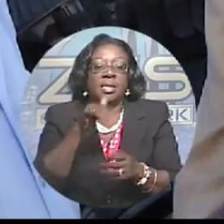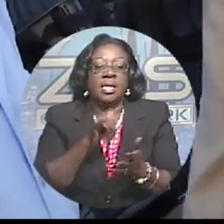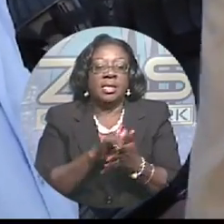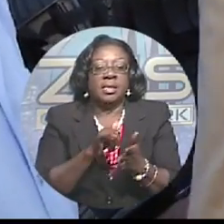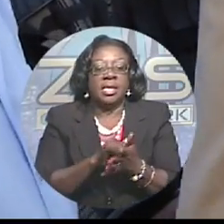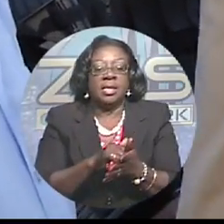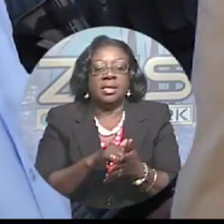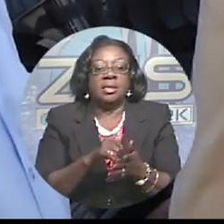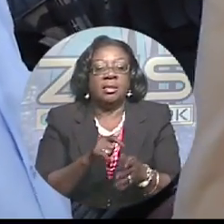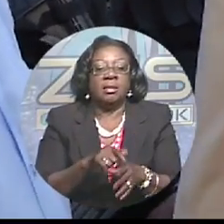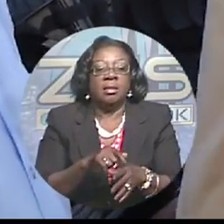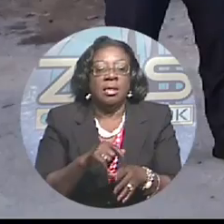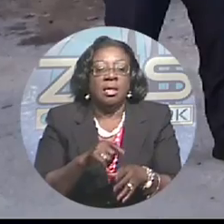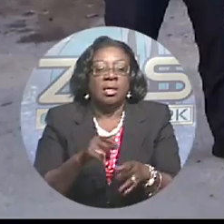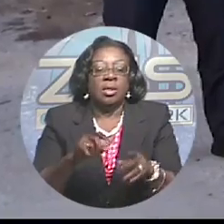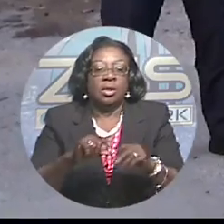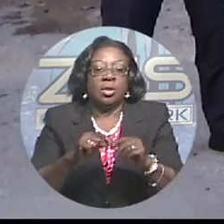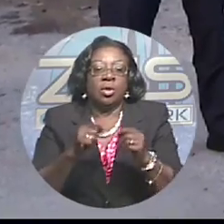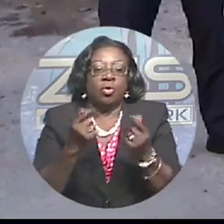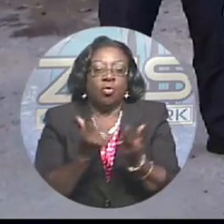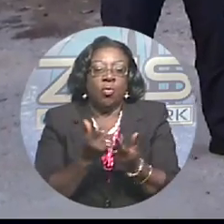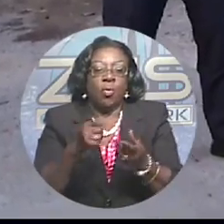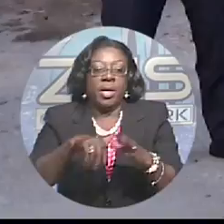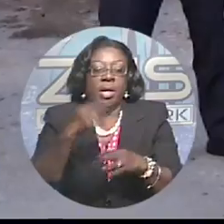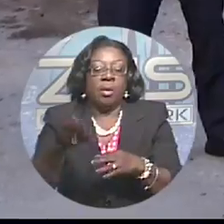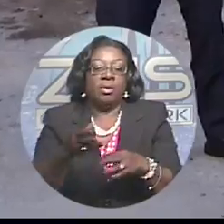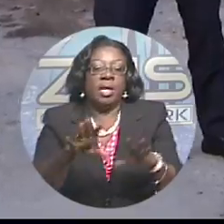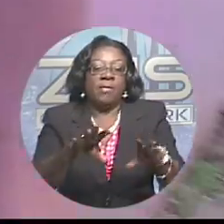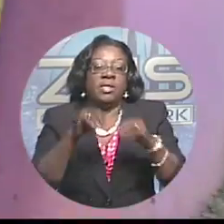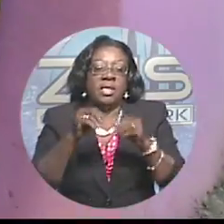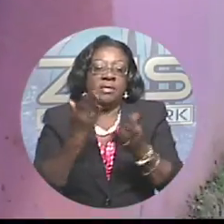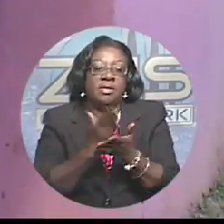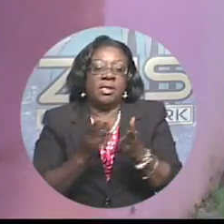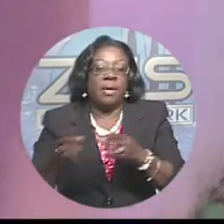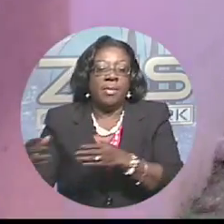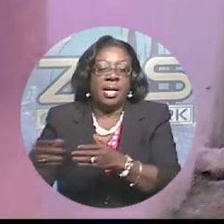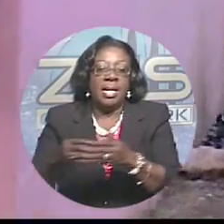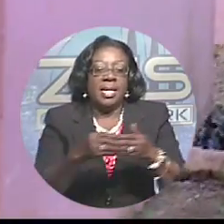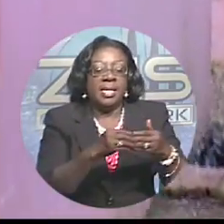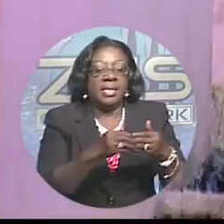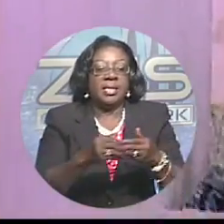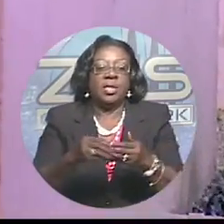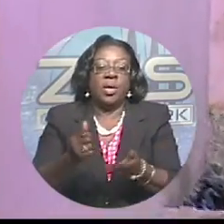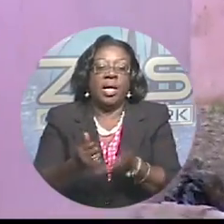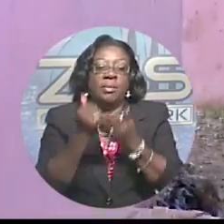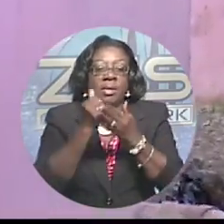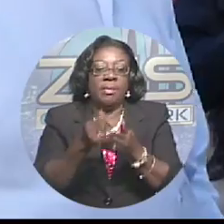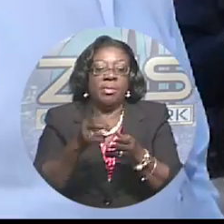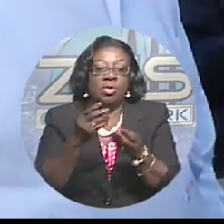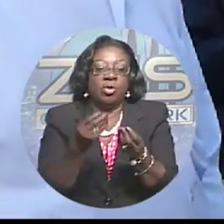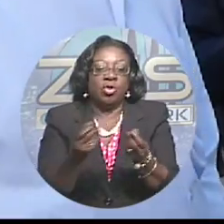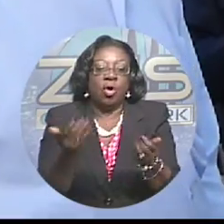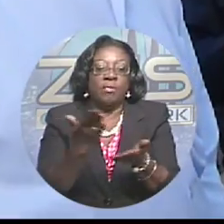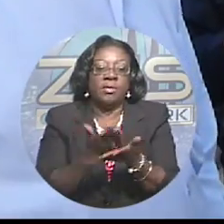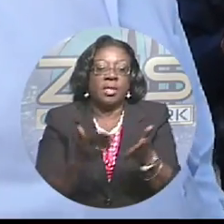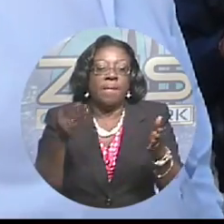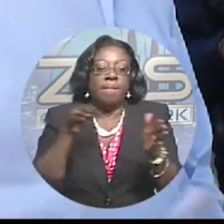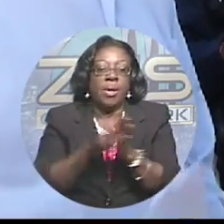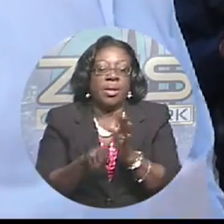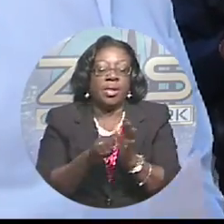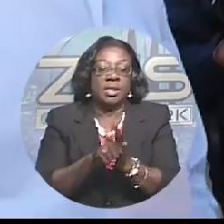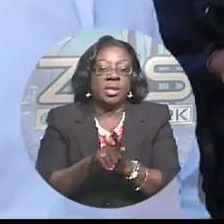the 24-hour SWAT team, police have received some significant leads to assist them in solving several murders. We're able